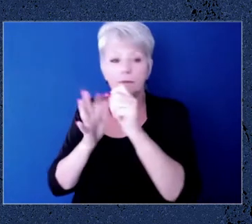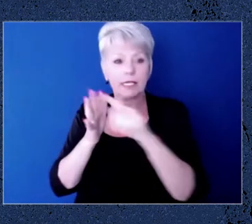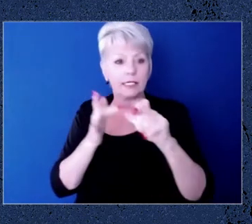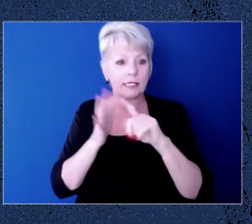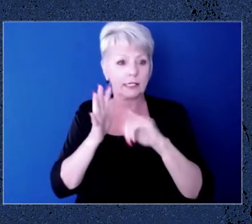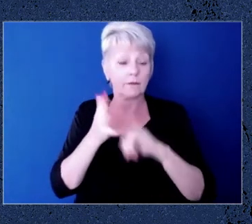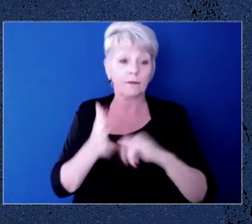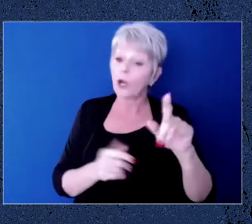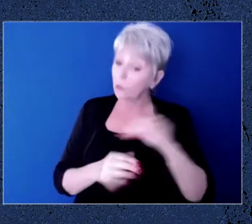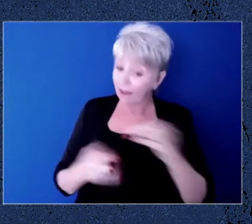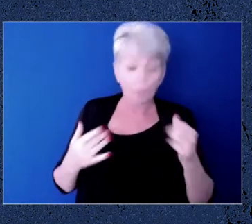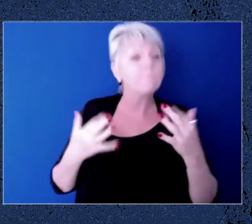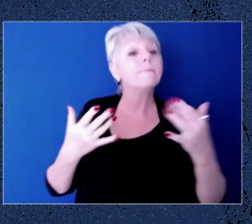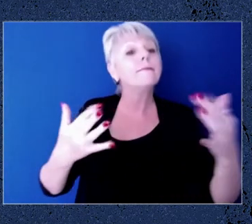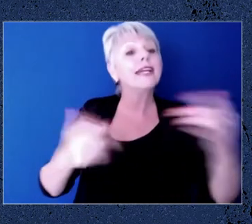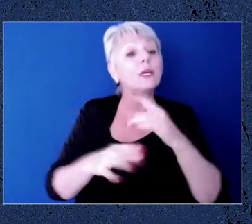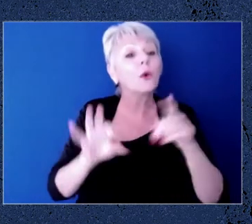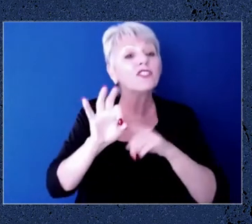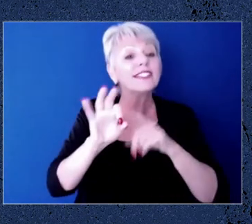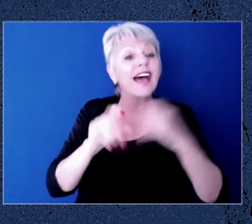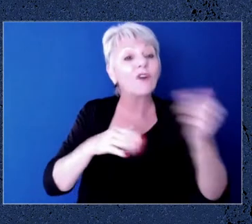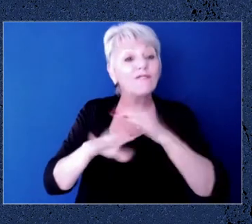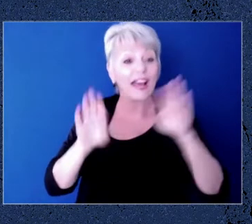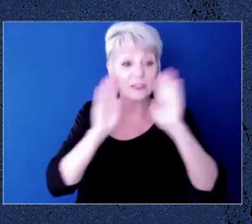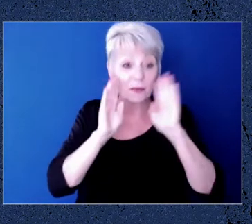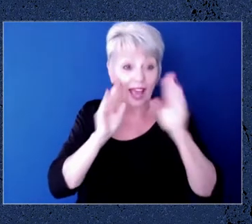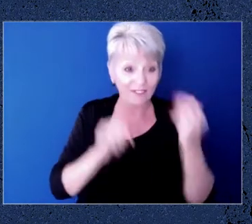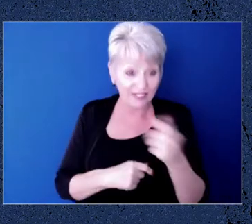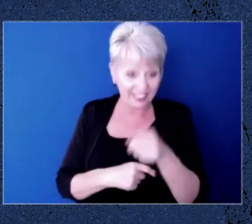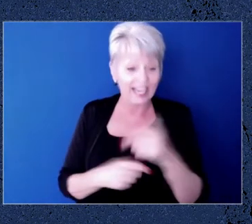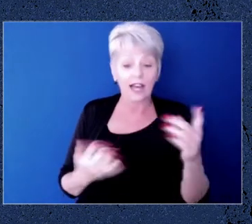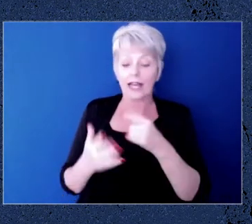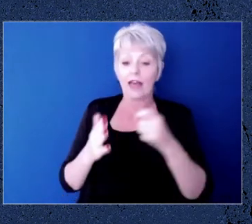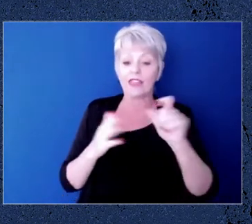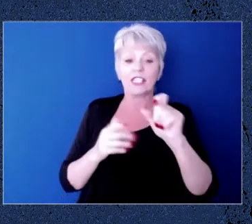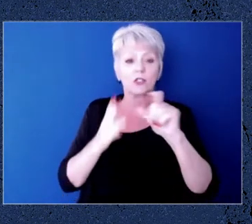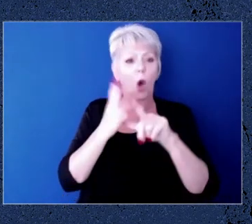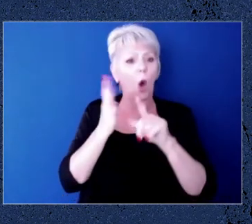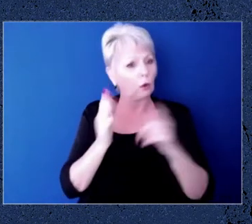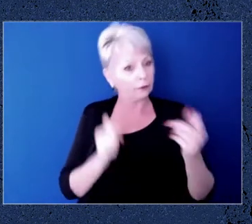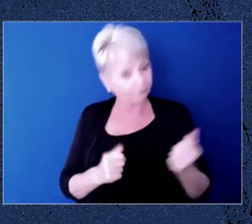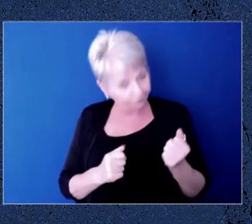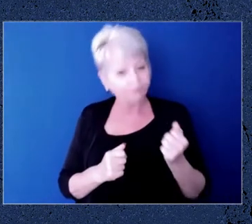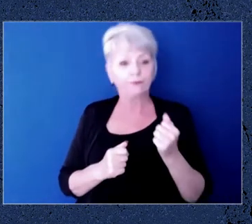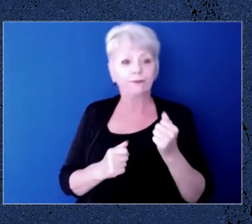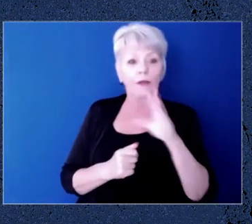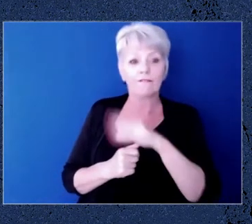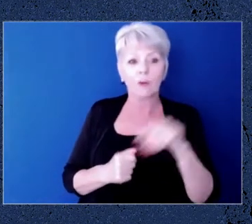Oh, that's great. Keep it up, people. Now, Kate, I think this one is from Cole, and I think it's probably from you because it's about